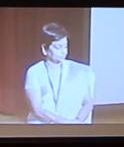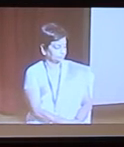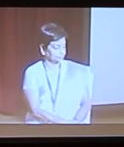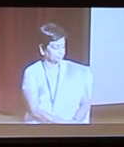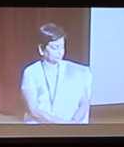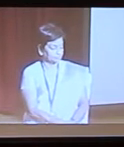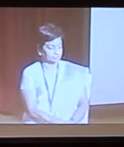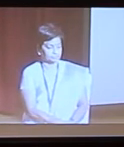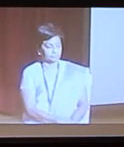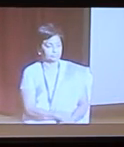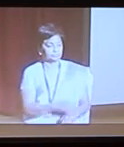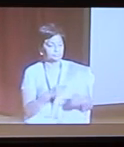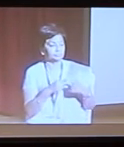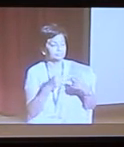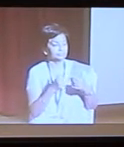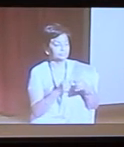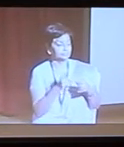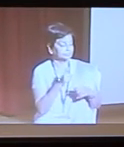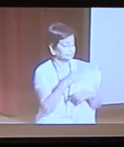Africa.